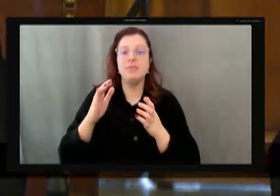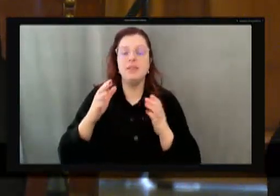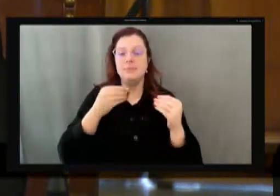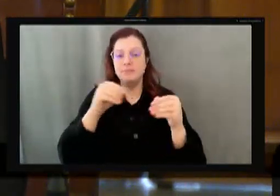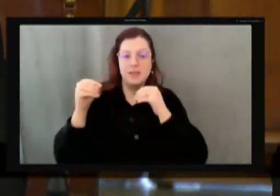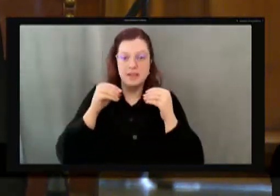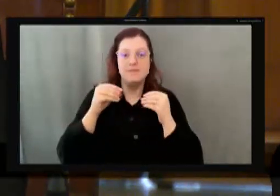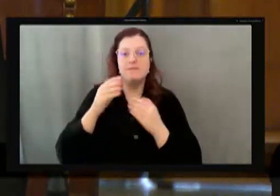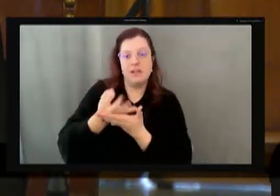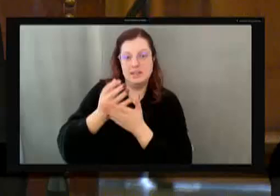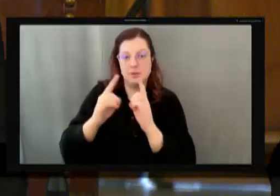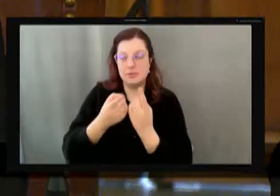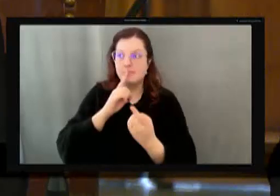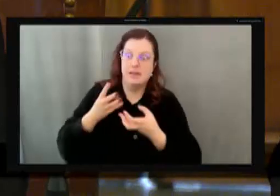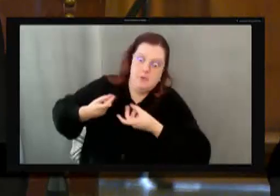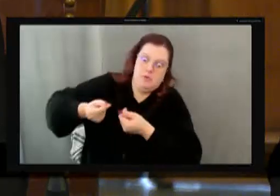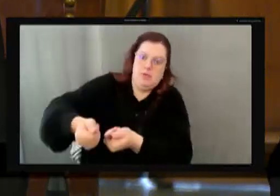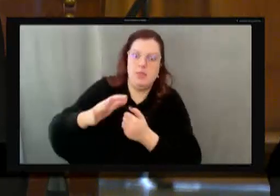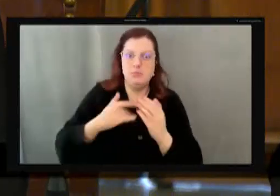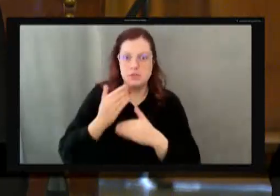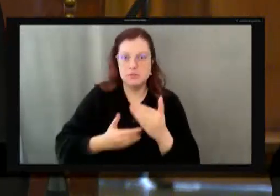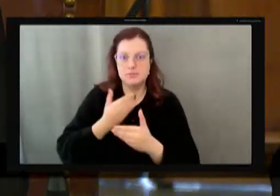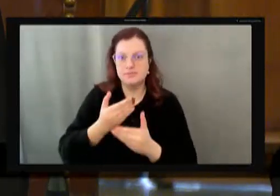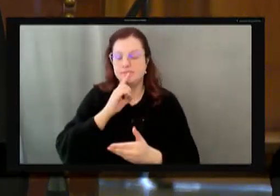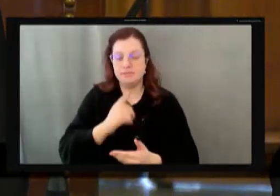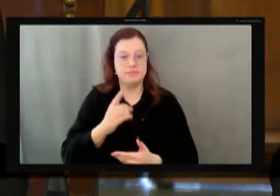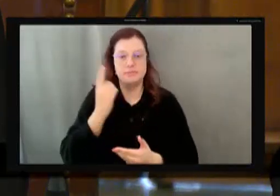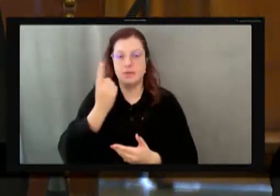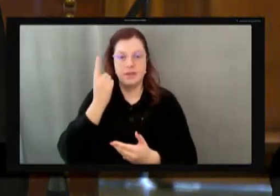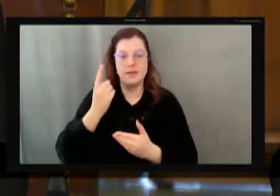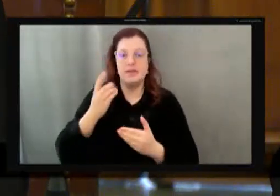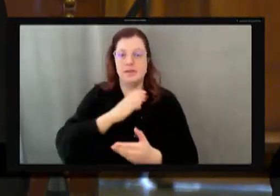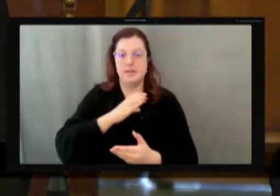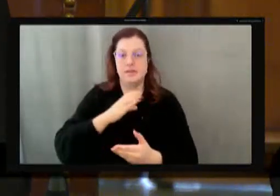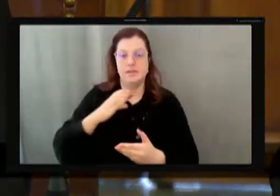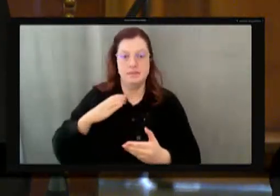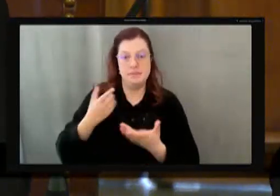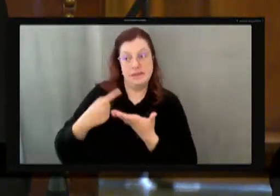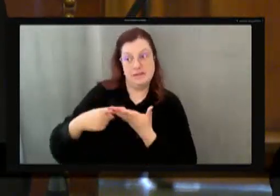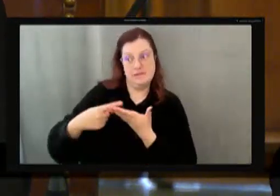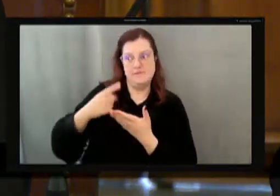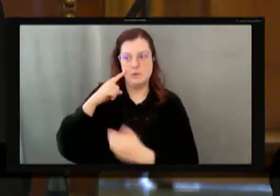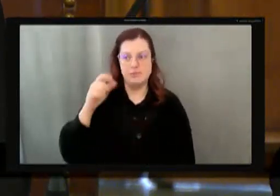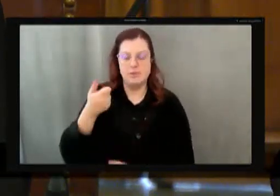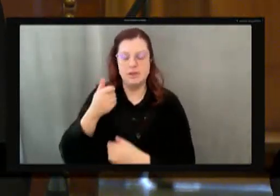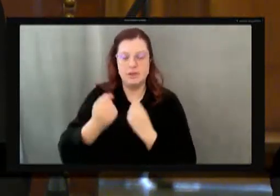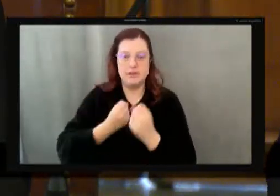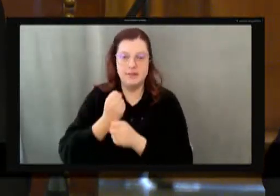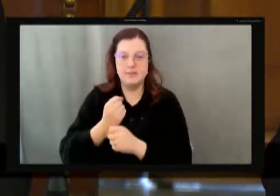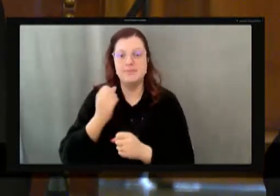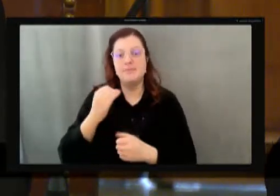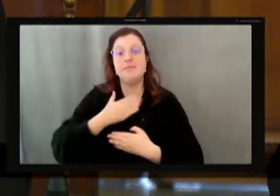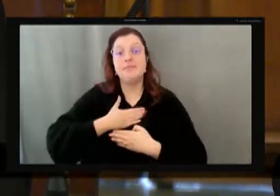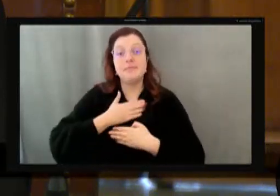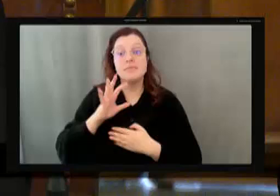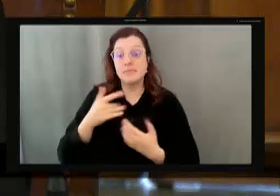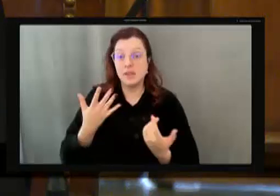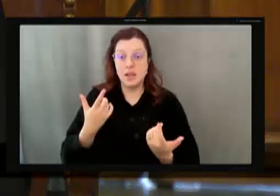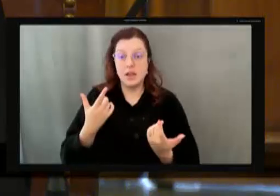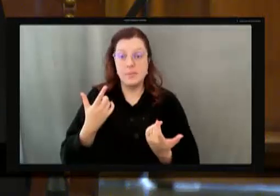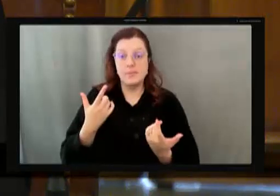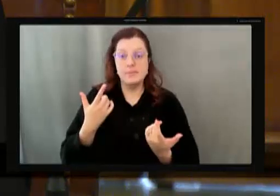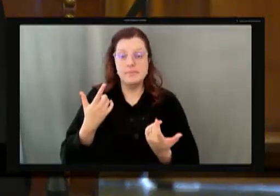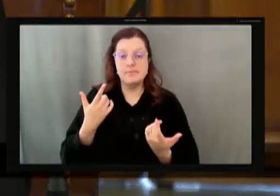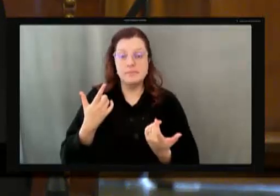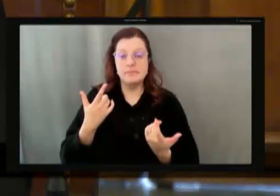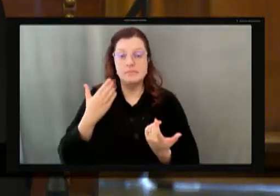that process, because that's been something that council's been talking about for 10 years. So appreciate that. And I don't know what the connection problem